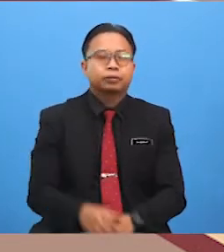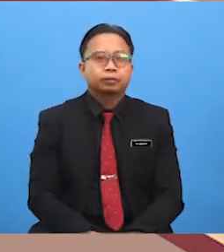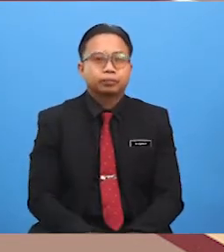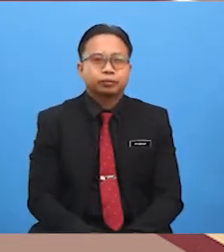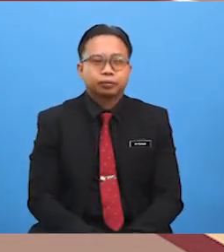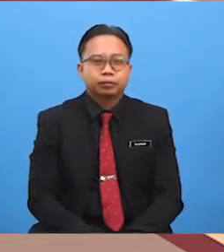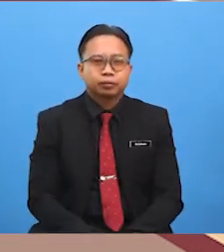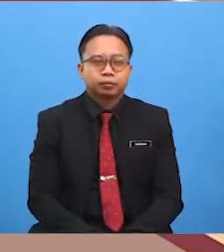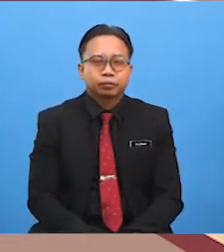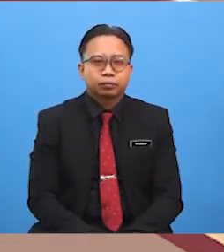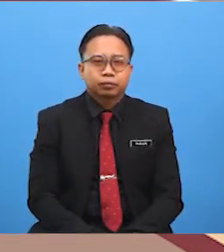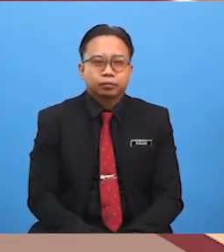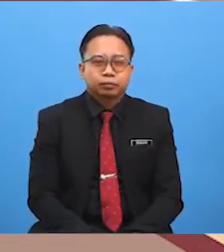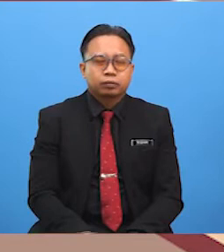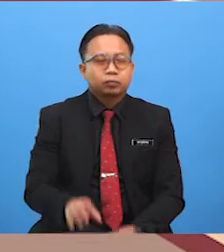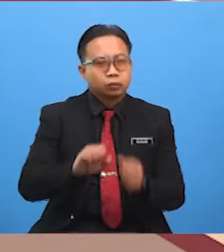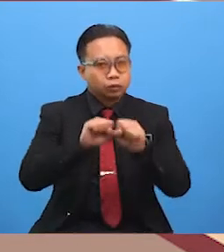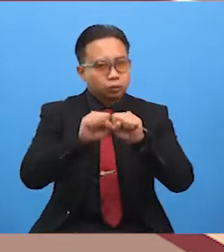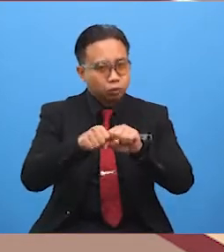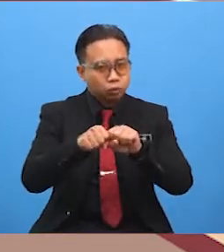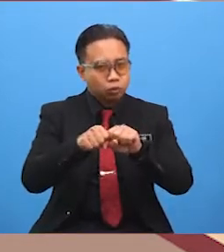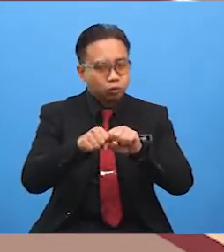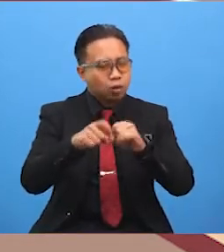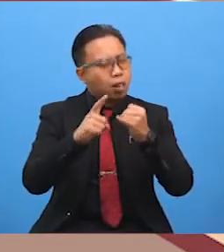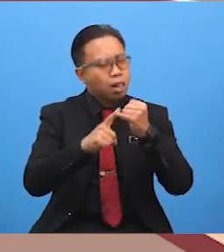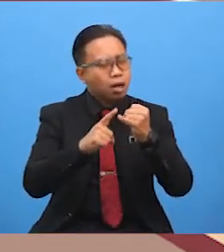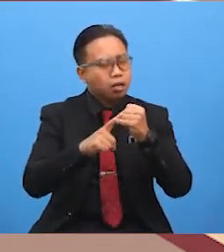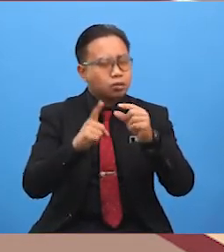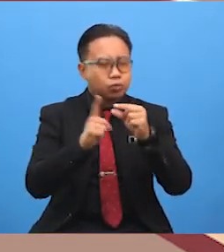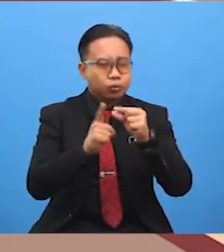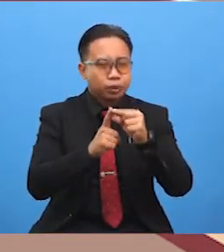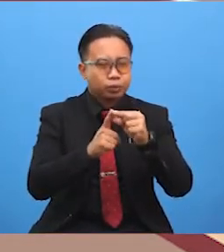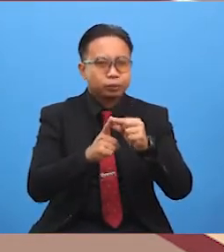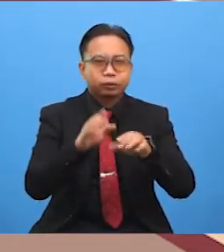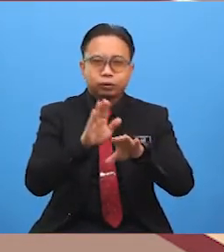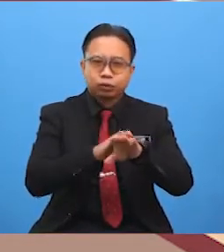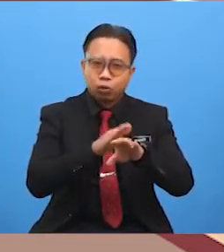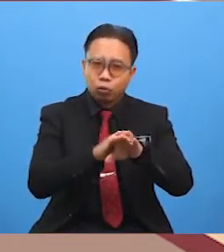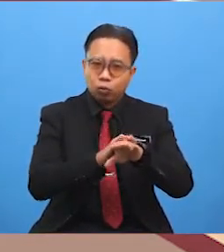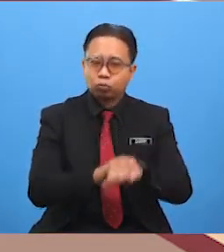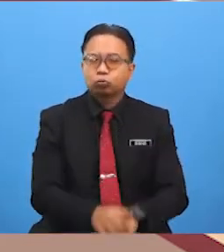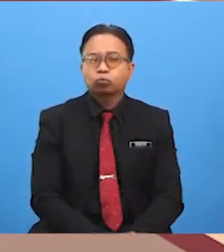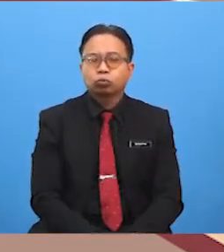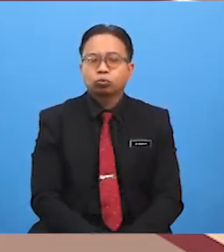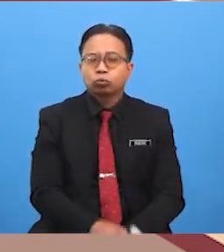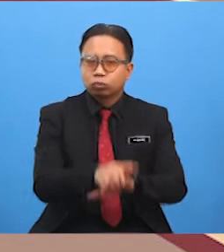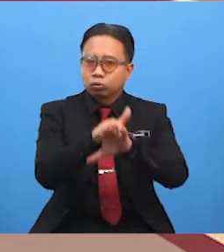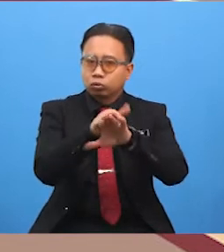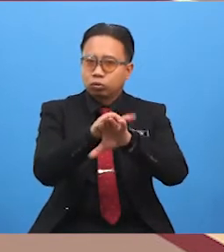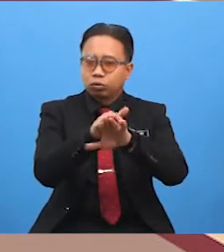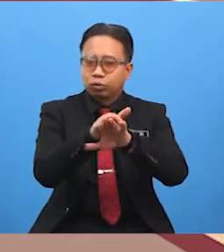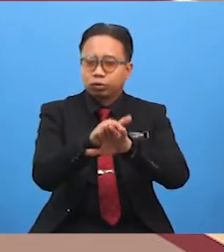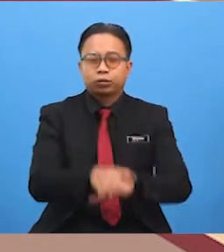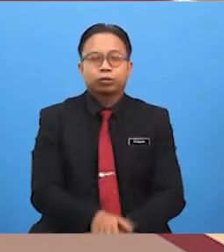T-O-U-R-I-S-T, tourist. So here comes the last word, which is slow. Just like the tortoise,